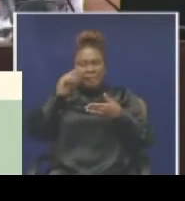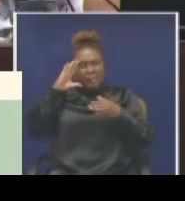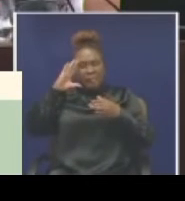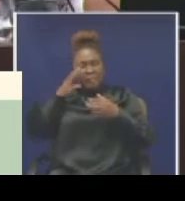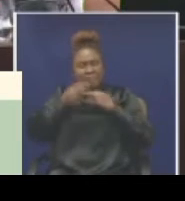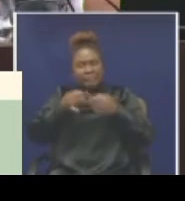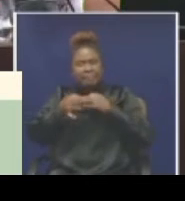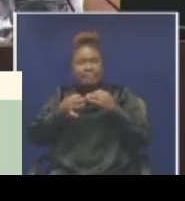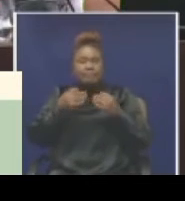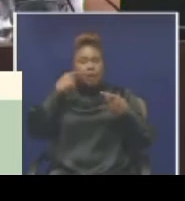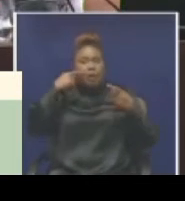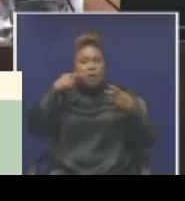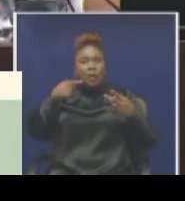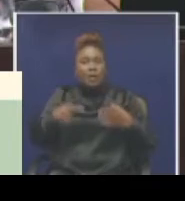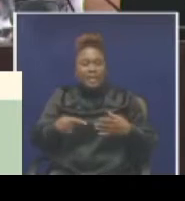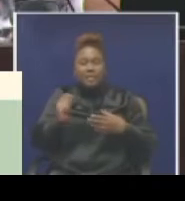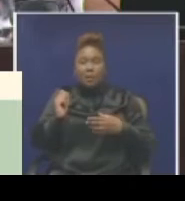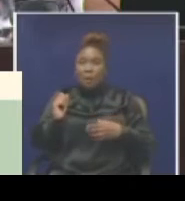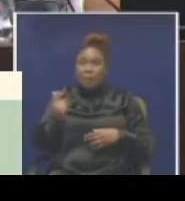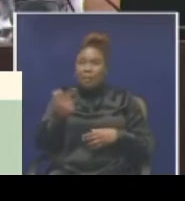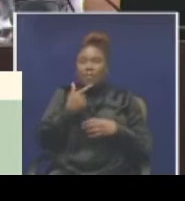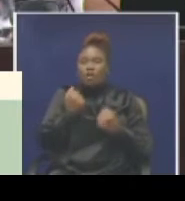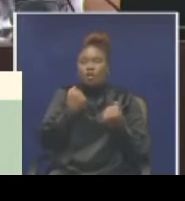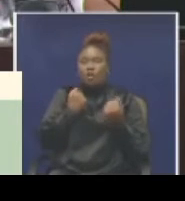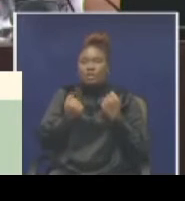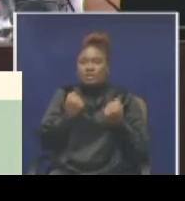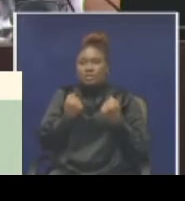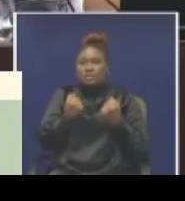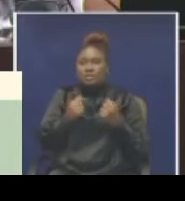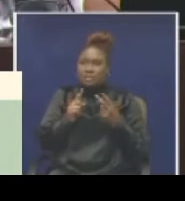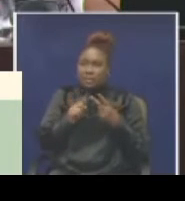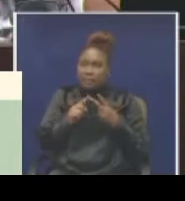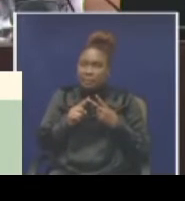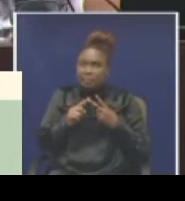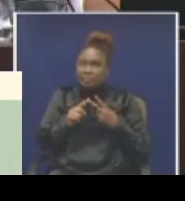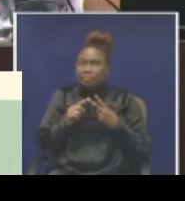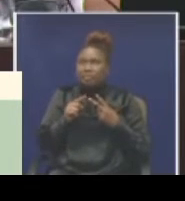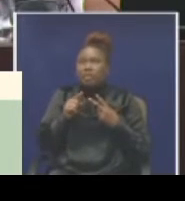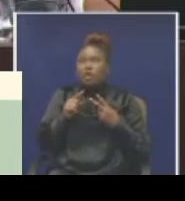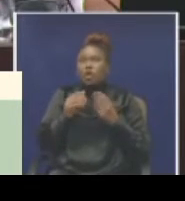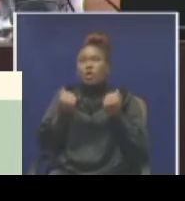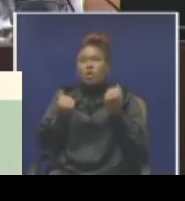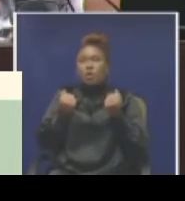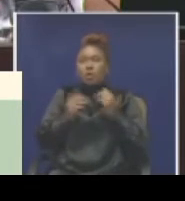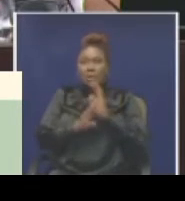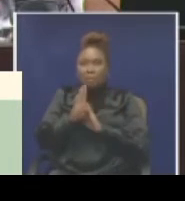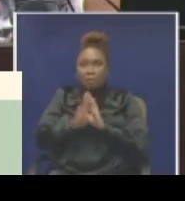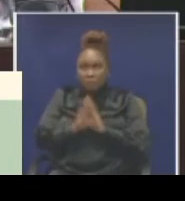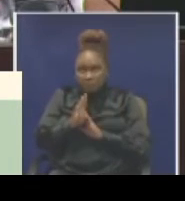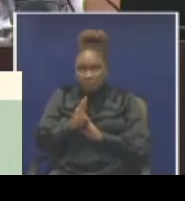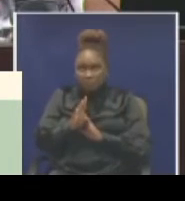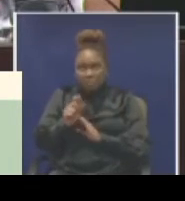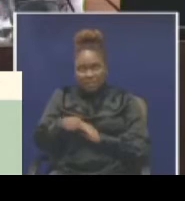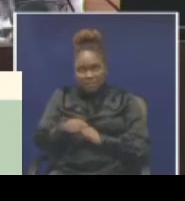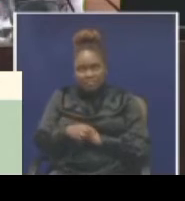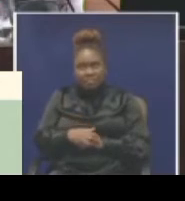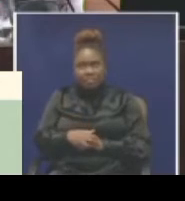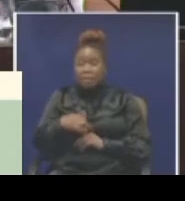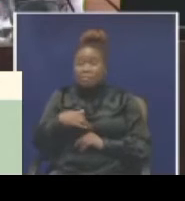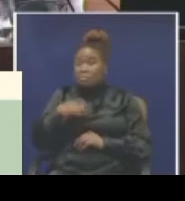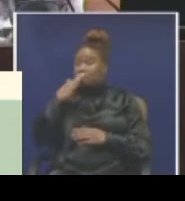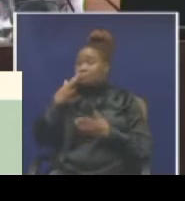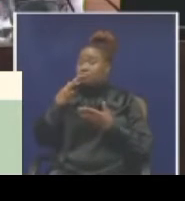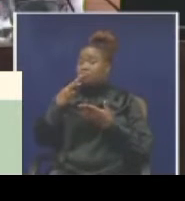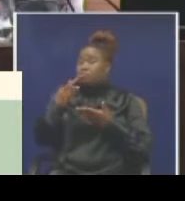the audits of all the courts and improve the courts. You have the system of maintaining all the courts. I will propose